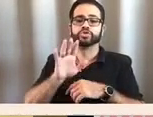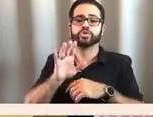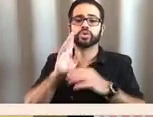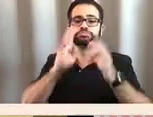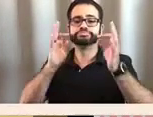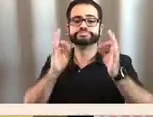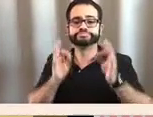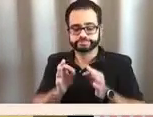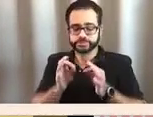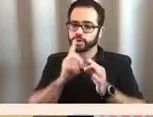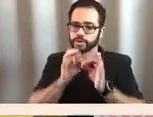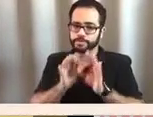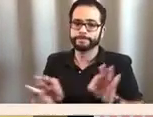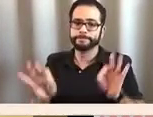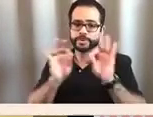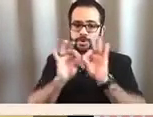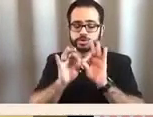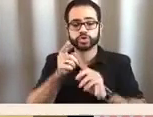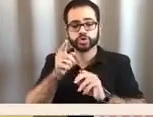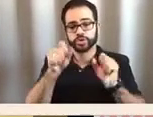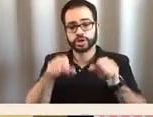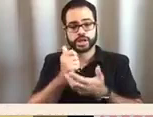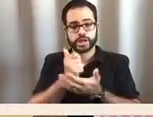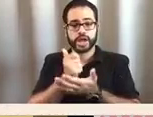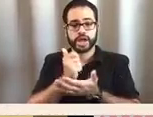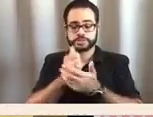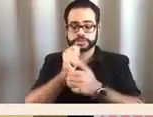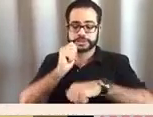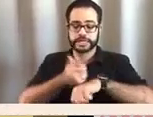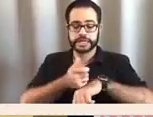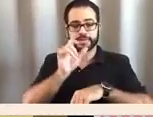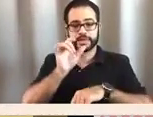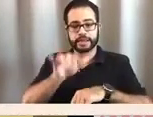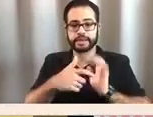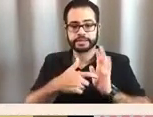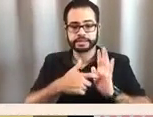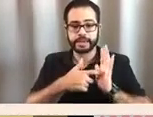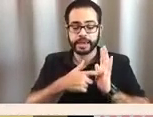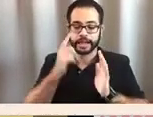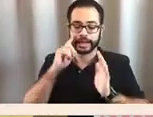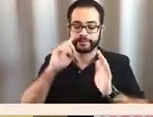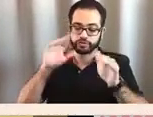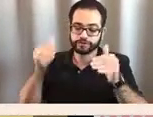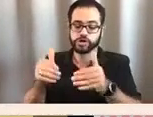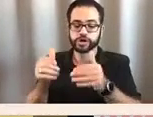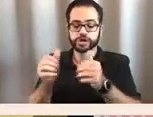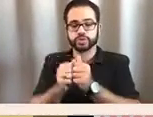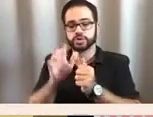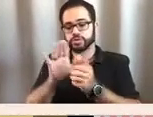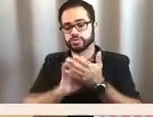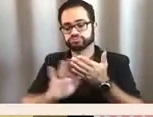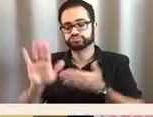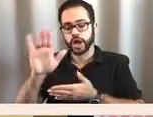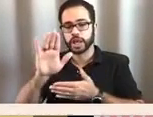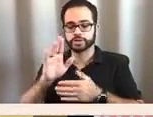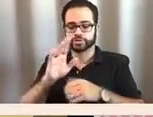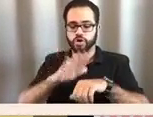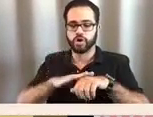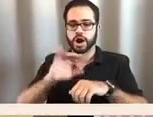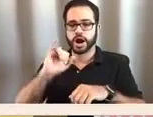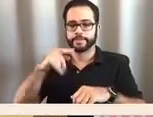is critical. So you can help create that demand by targeting post-secondary ed programs on your IEPs.